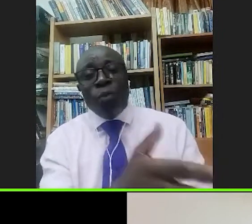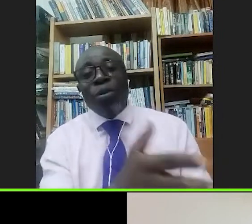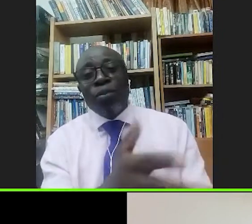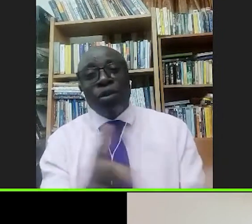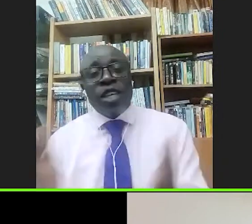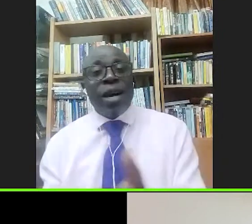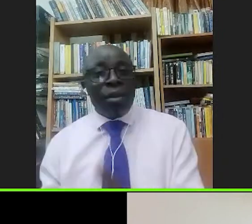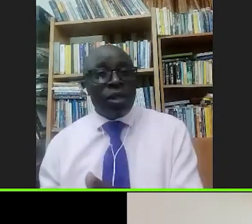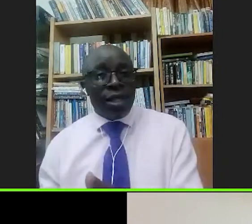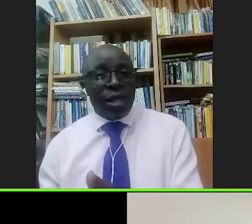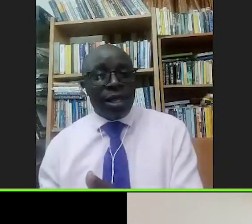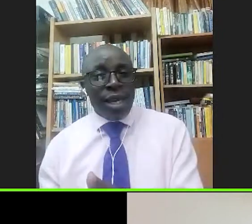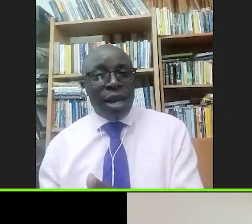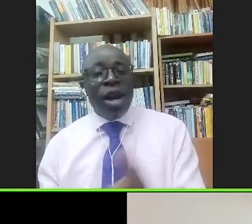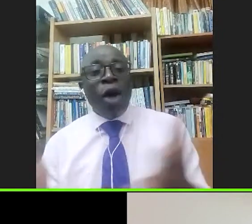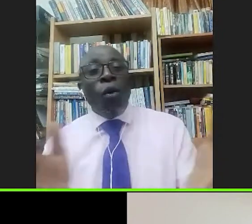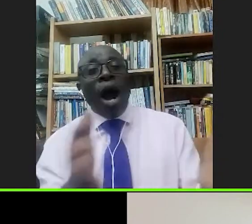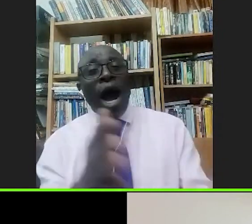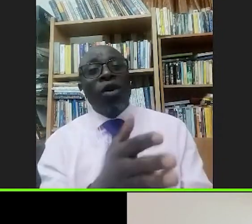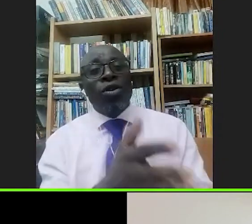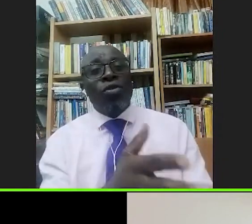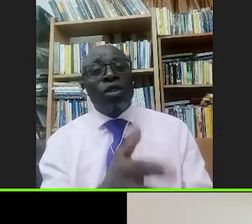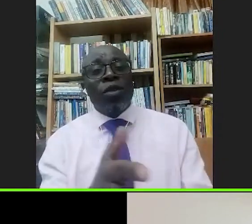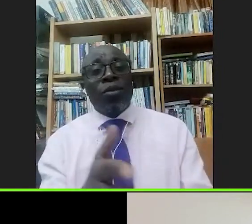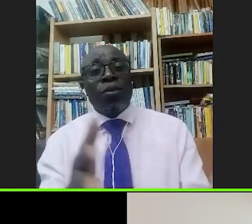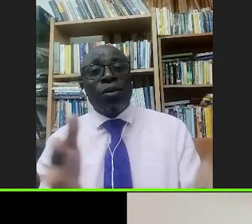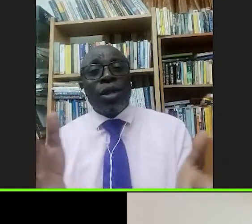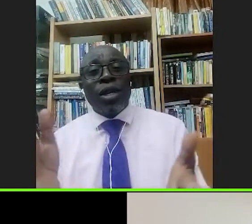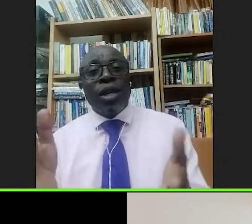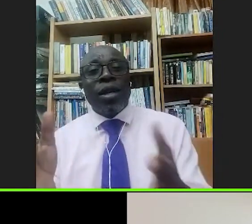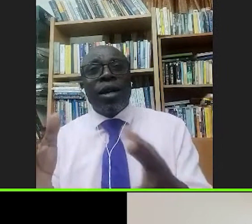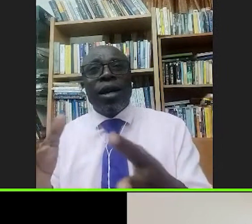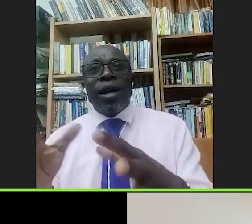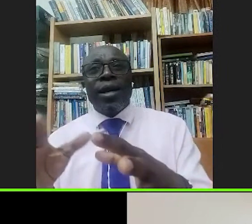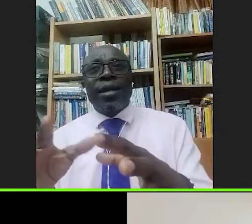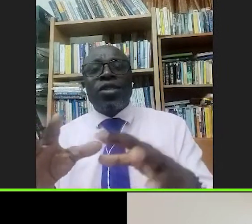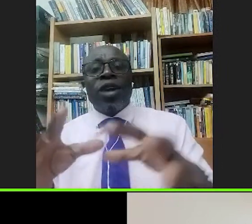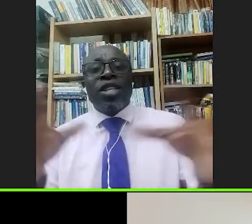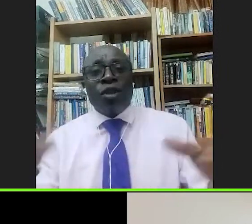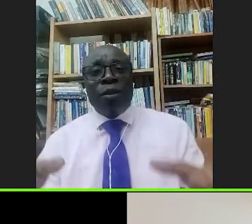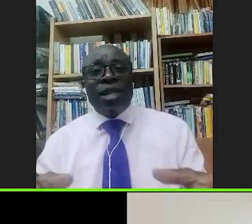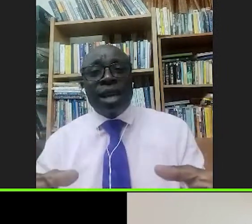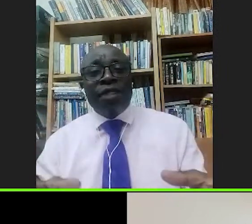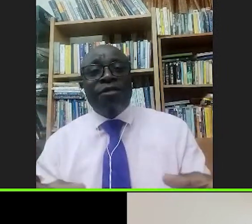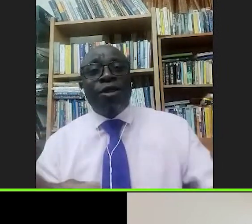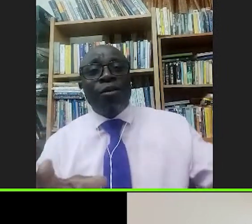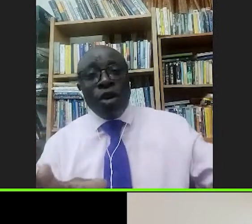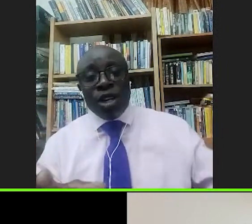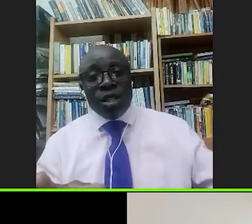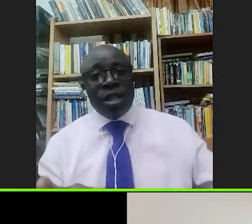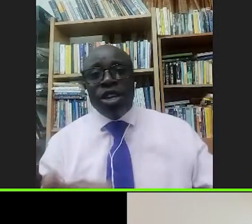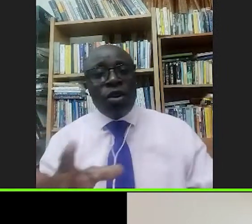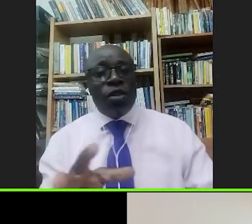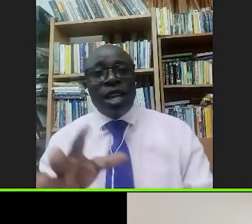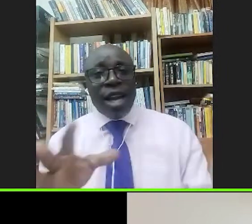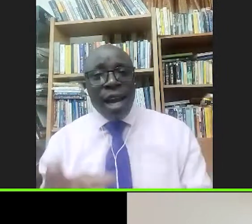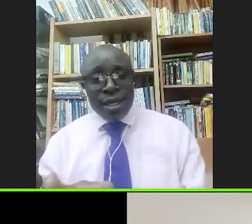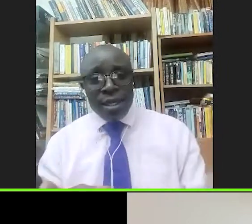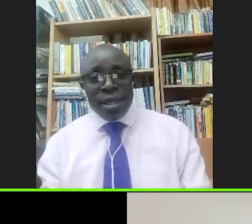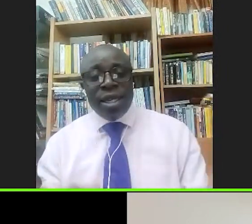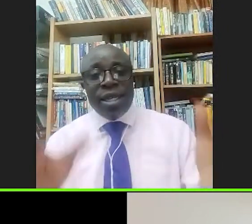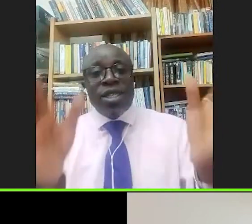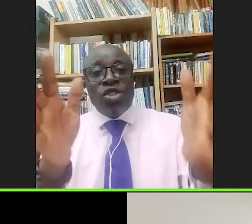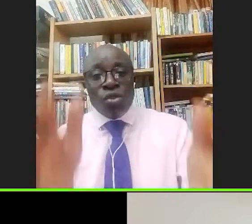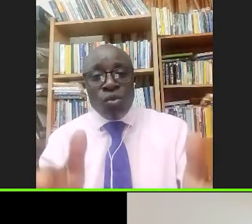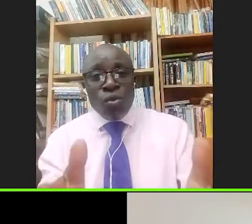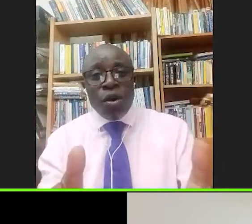change how people think about HR? How do you think people will transform HR from audit. No, they